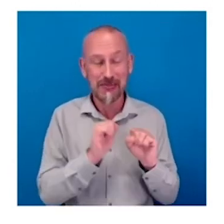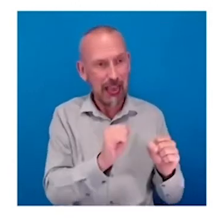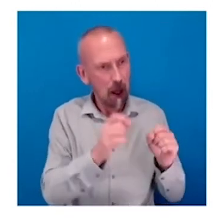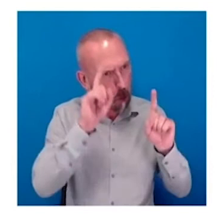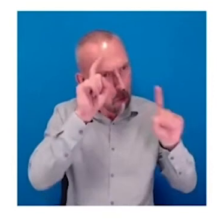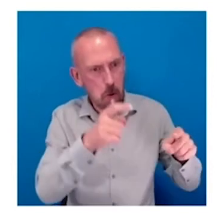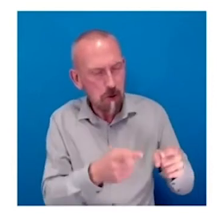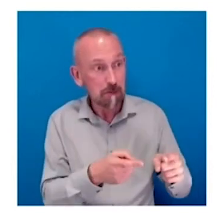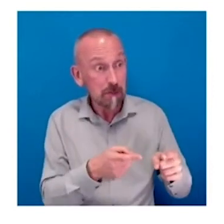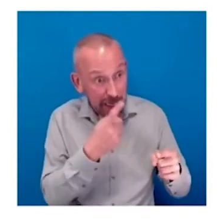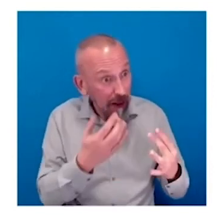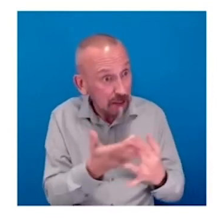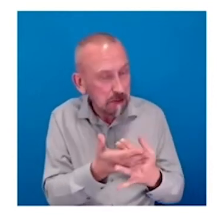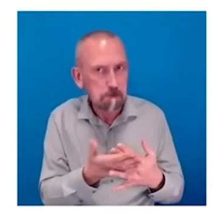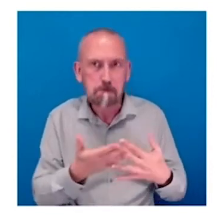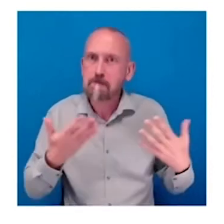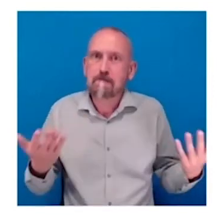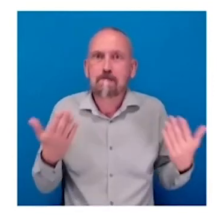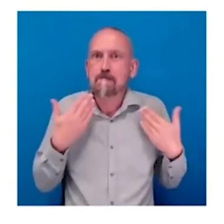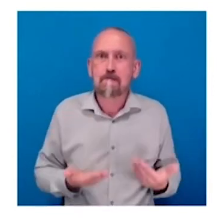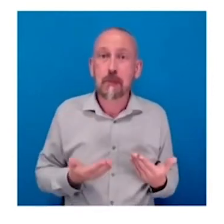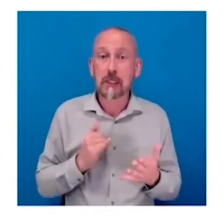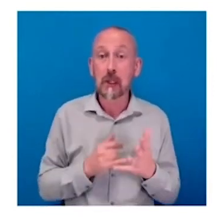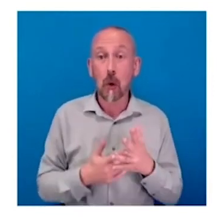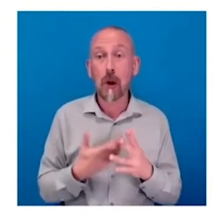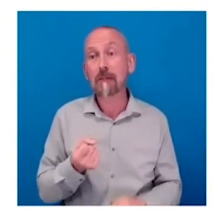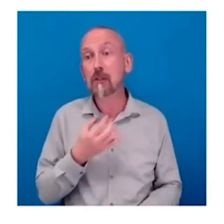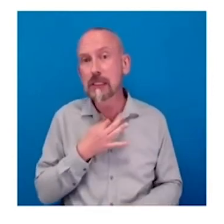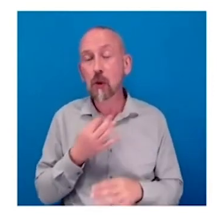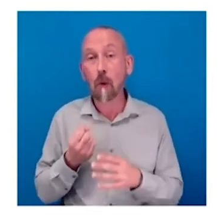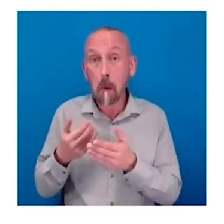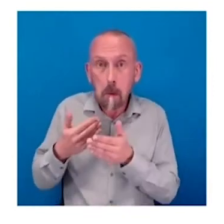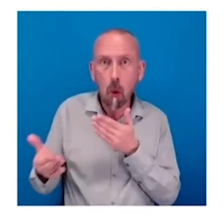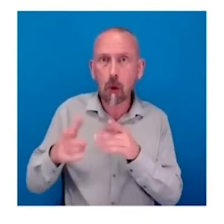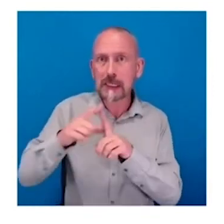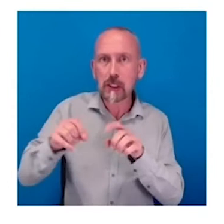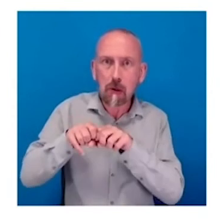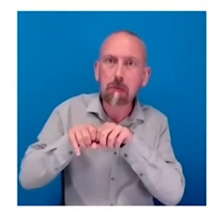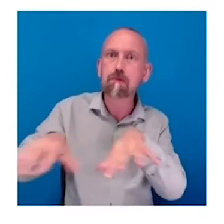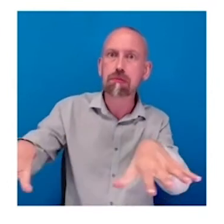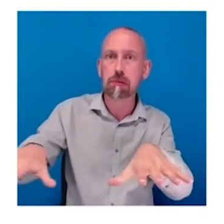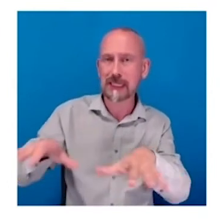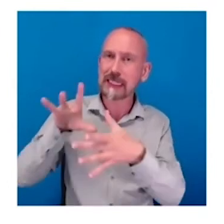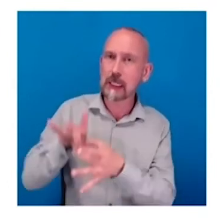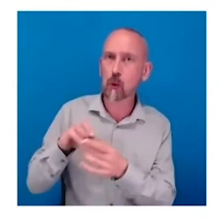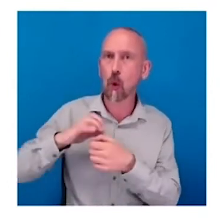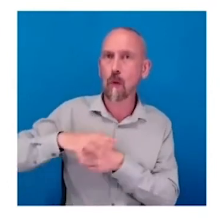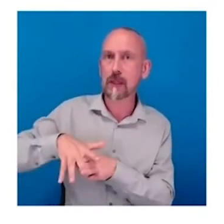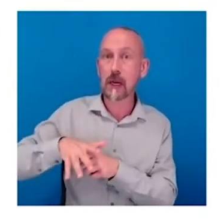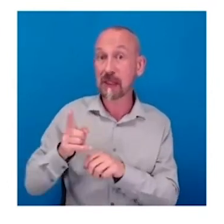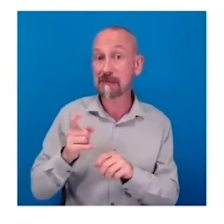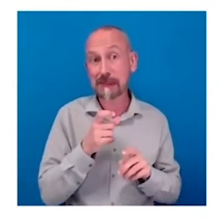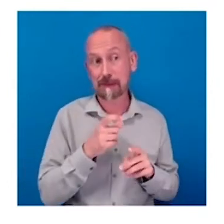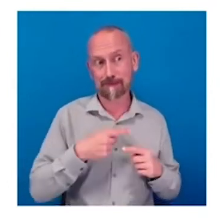of sort of, with this accelerating digital transformation as a result of COVID, in some ways we're at risk of falling further behind if we don't put in place some of